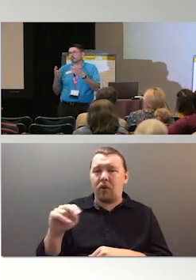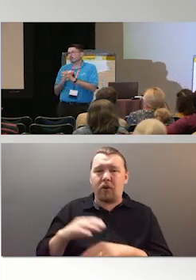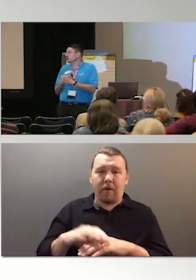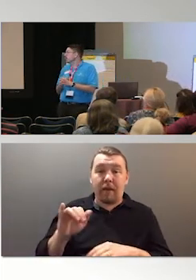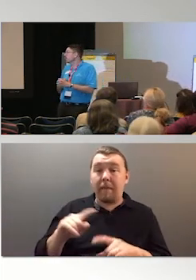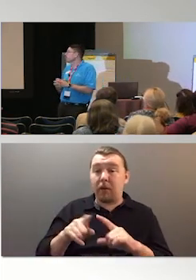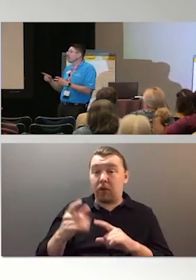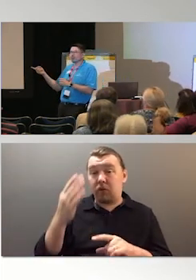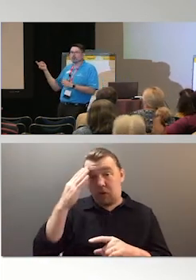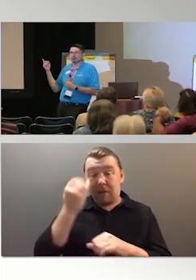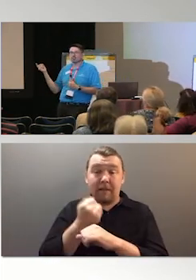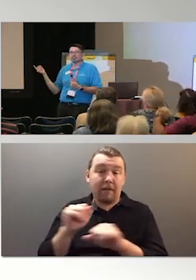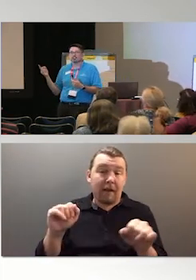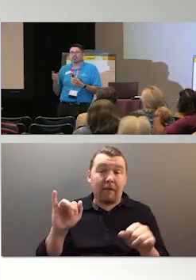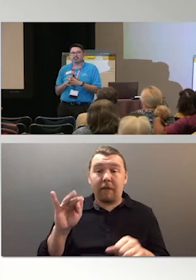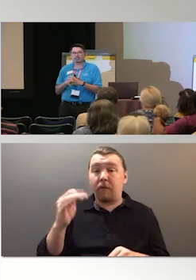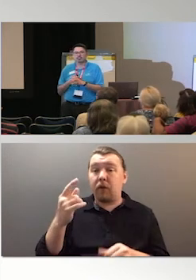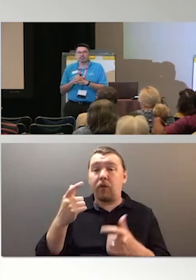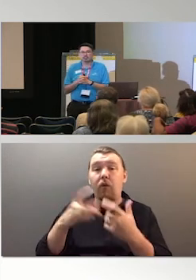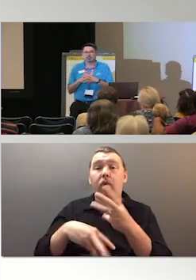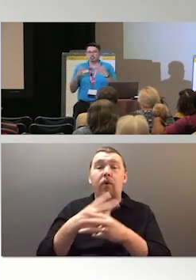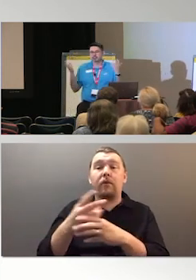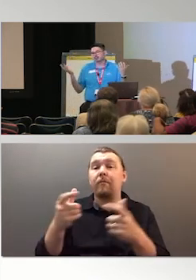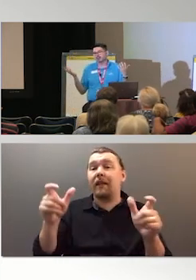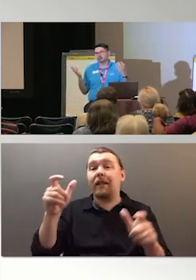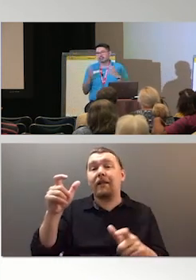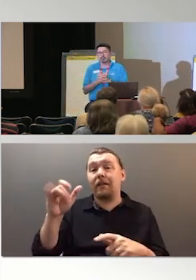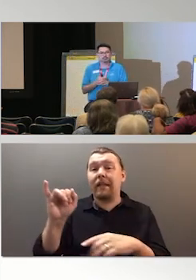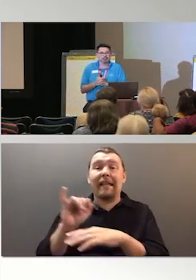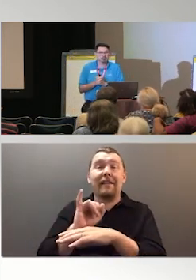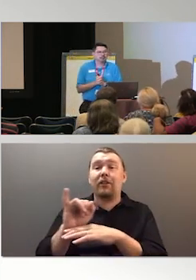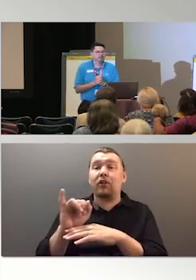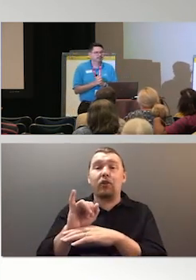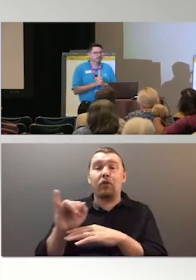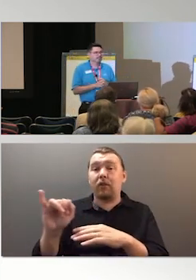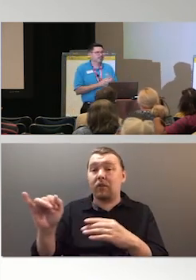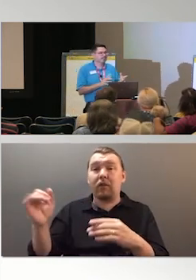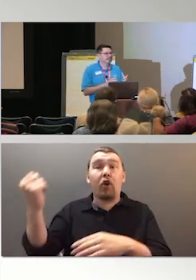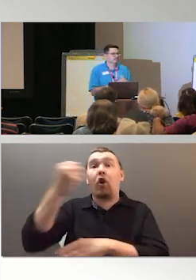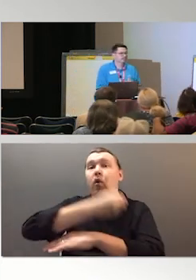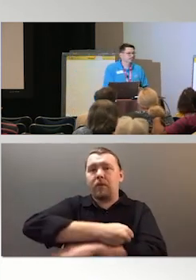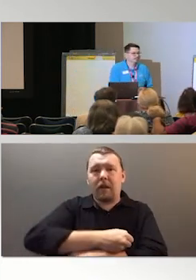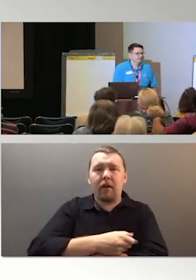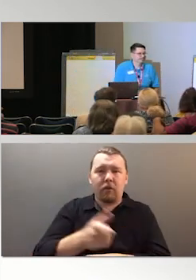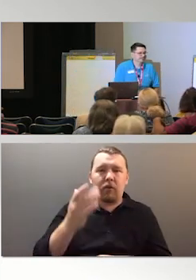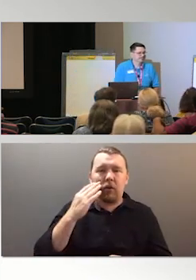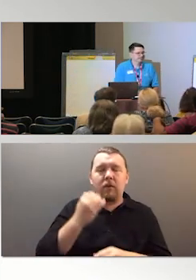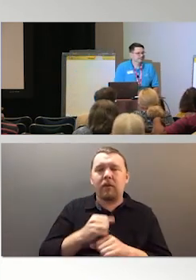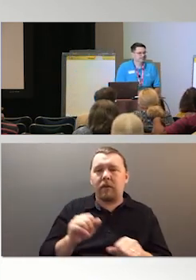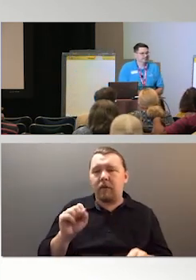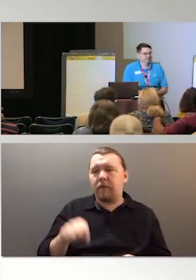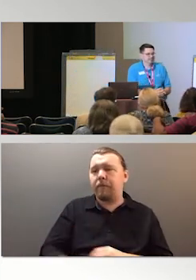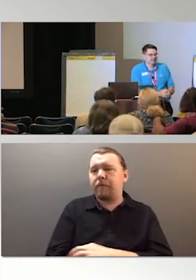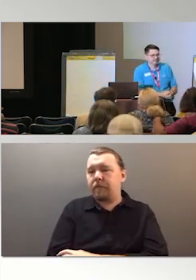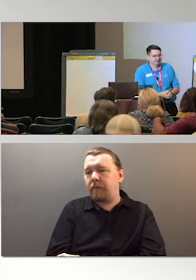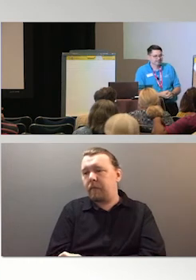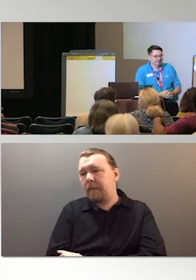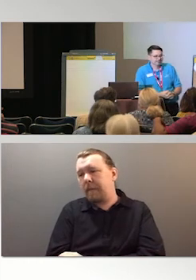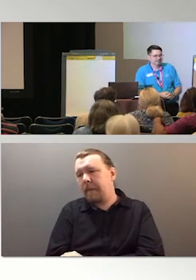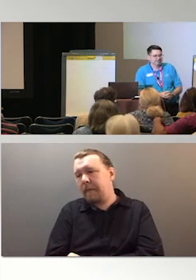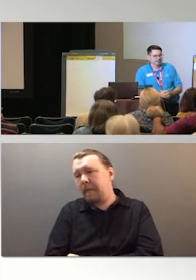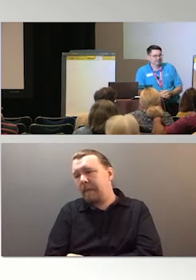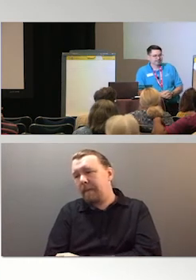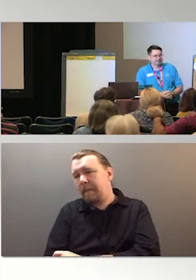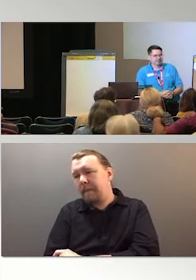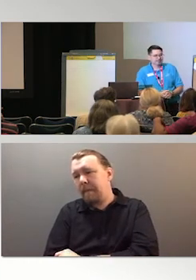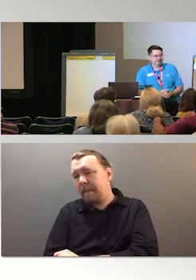if one of the world's largest financial institutions goes down. So, yes. Hi, I have a